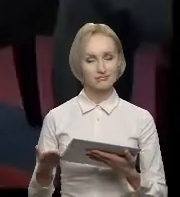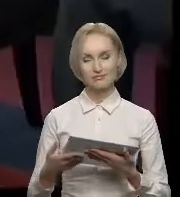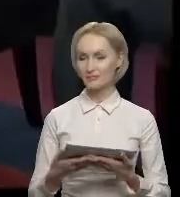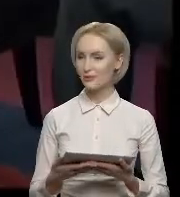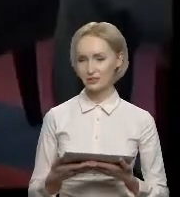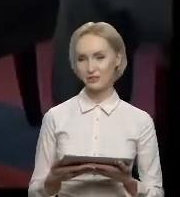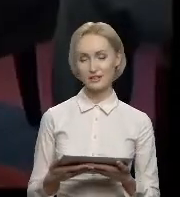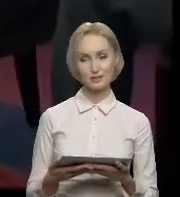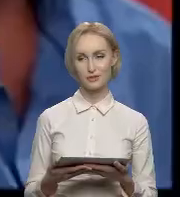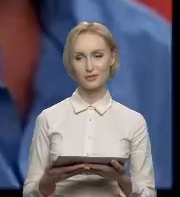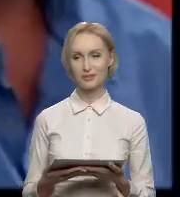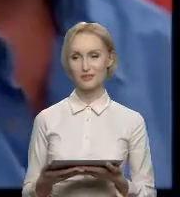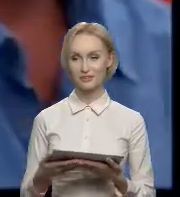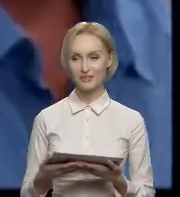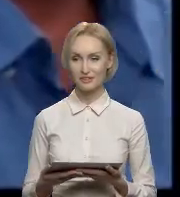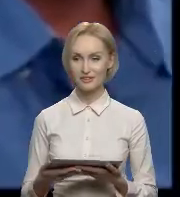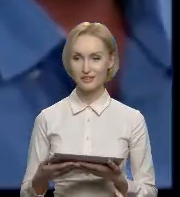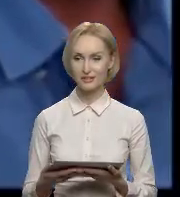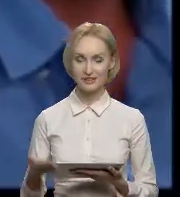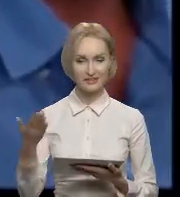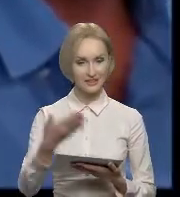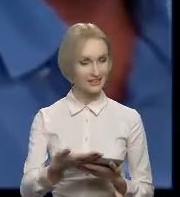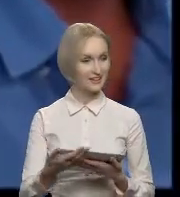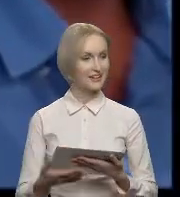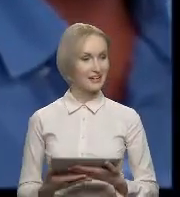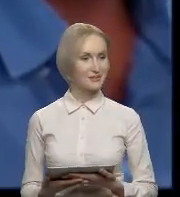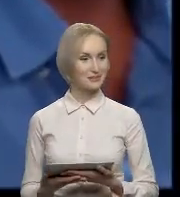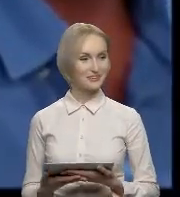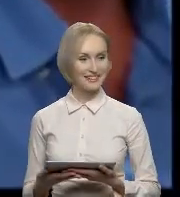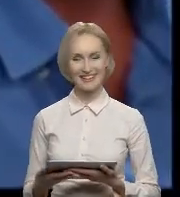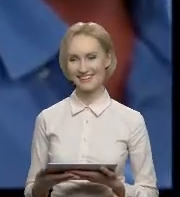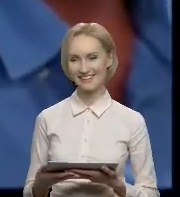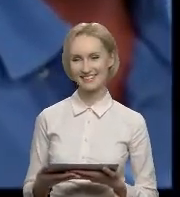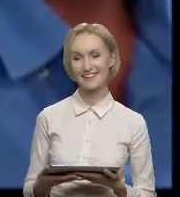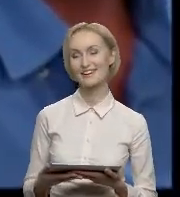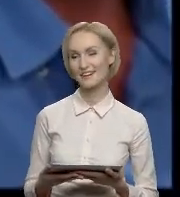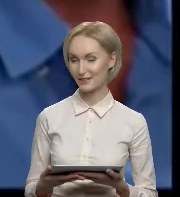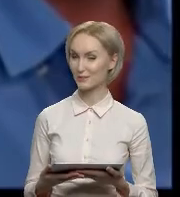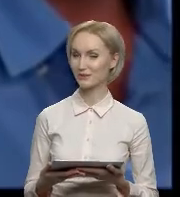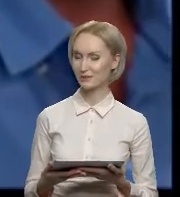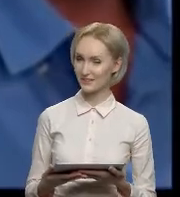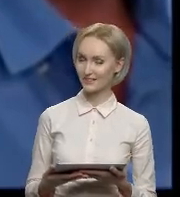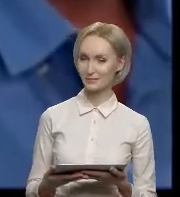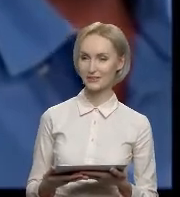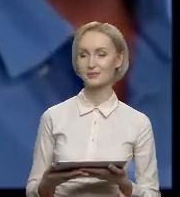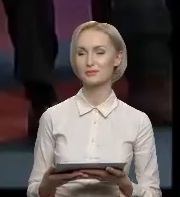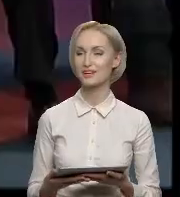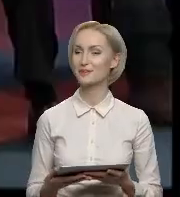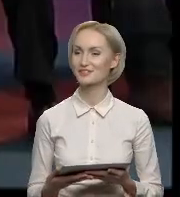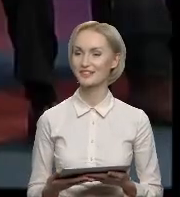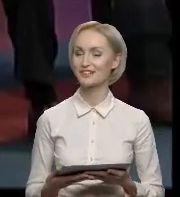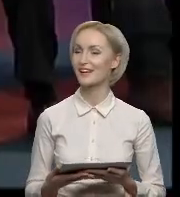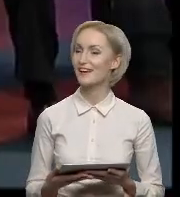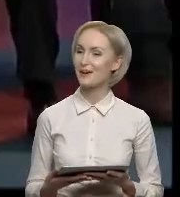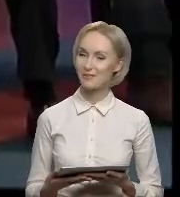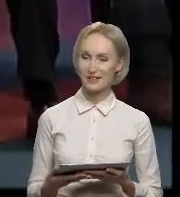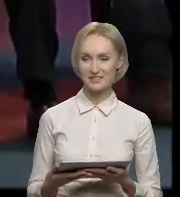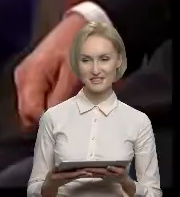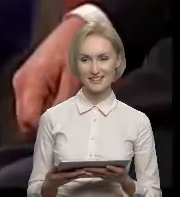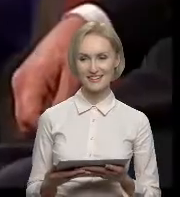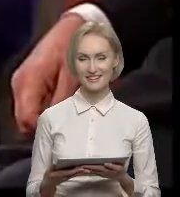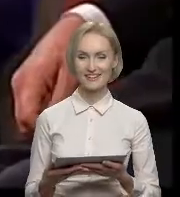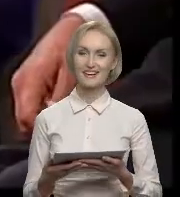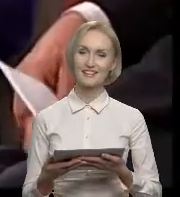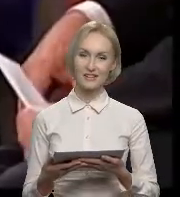Let's move on. I'm sorry. Nene. I just had to bring it up. 100% certain. Yes. That Devin is the baby daddy. Yes, I'm 100% Devin, and your odds just